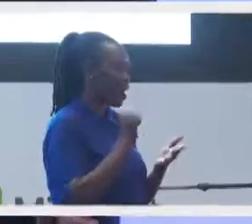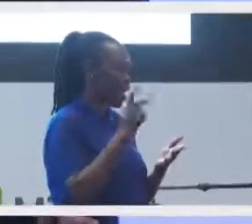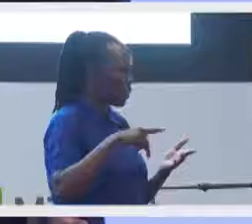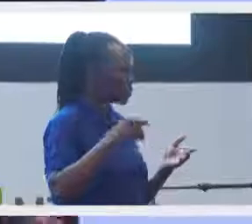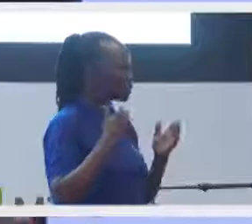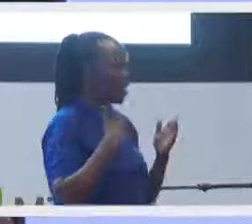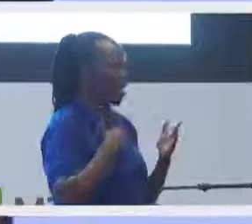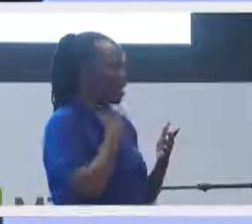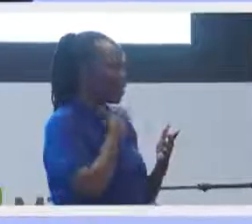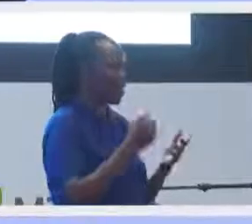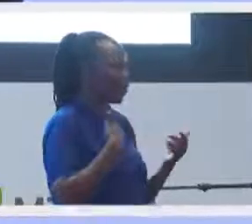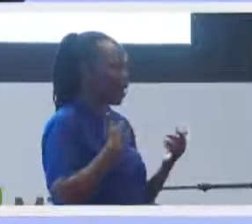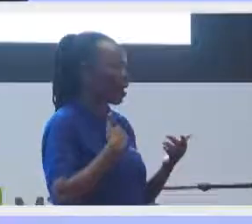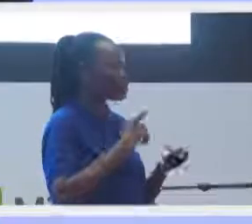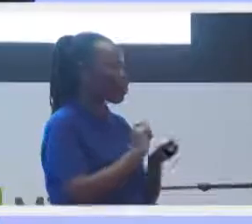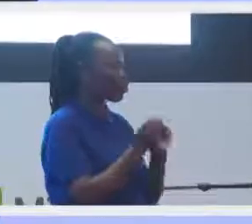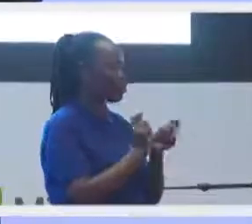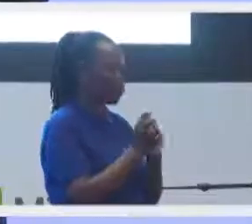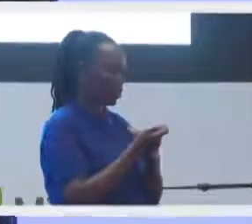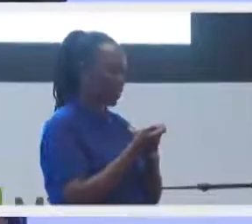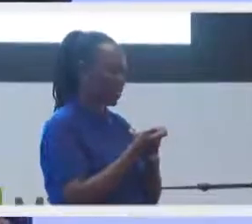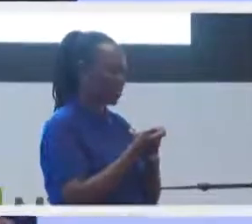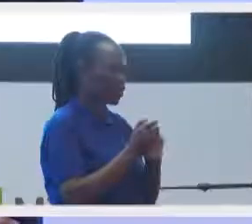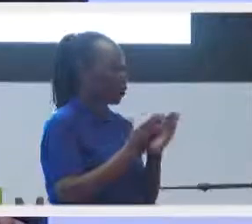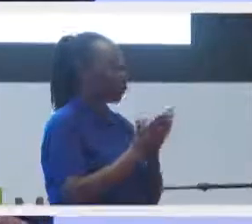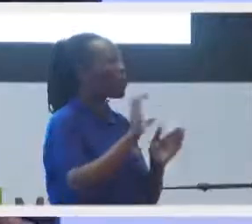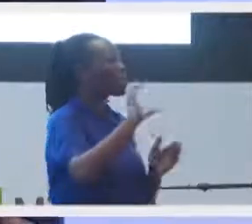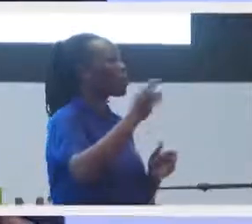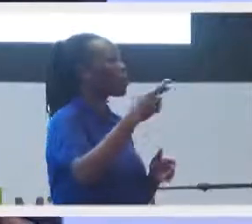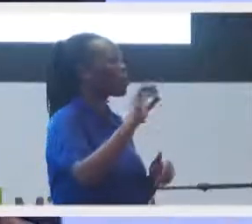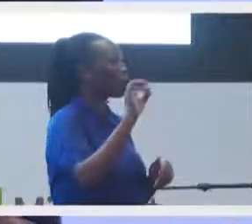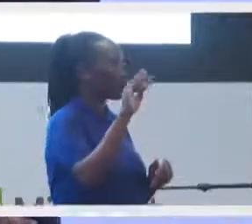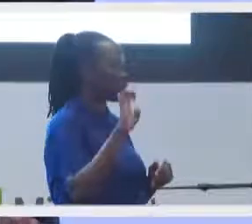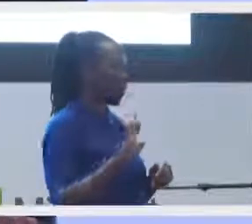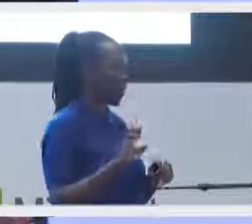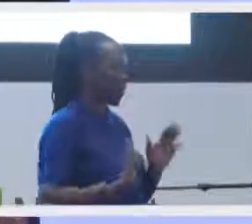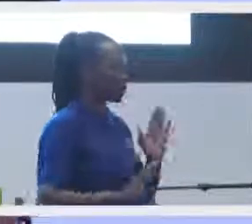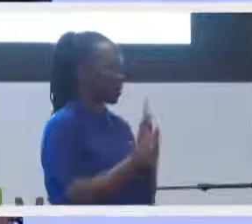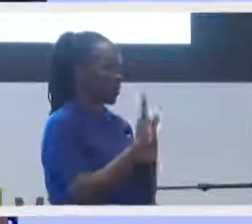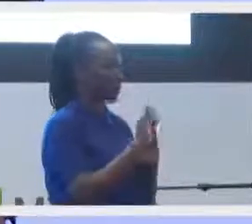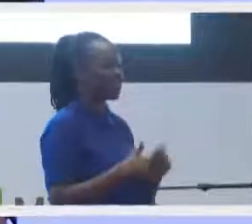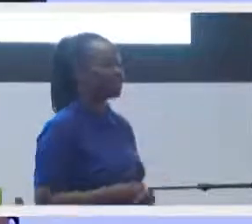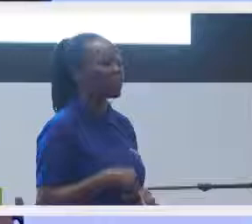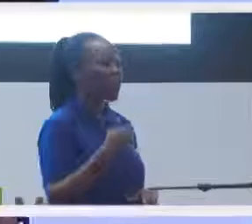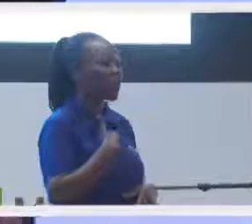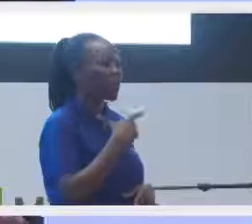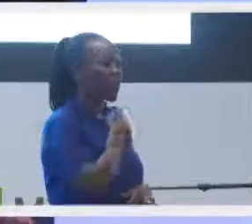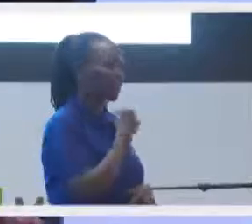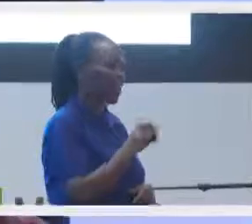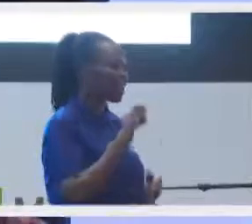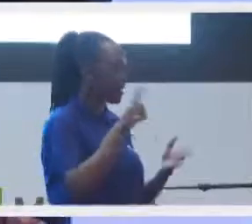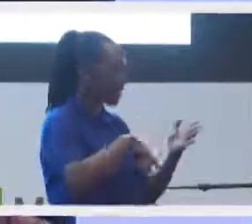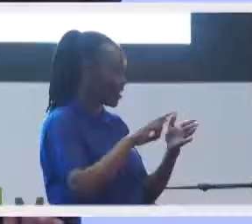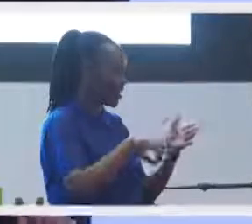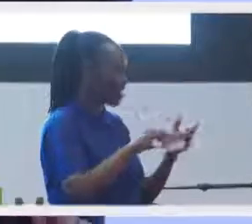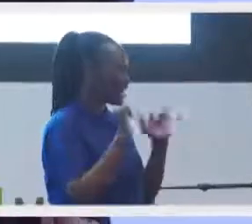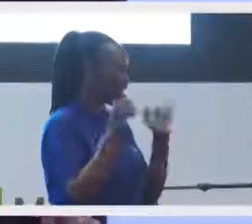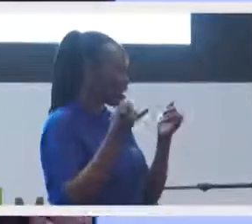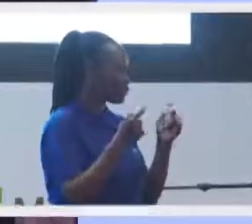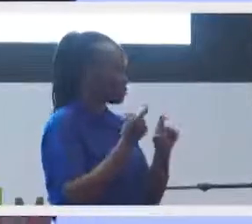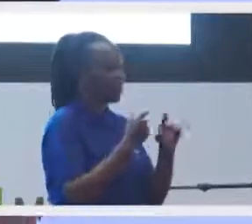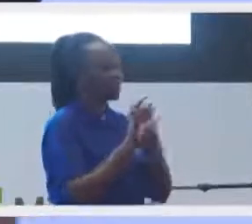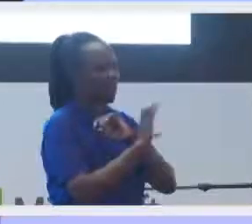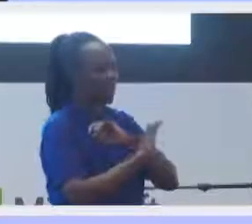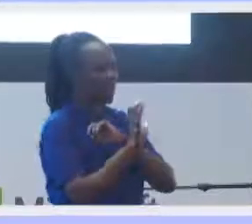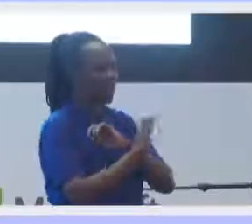Google Translate with Chrome, and we built it right into Chrome. I really like reading news articles from different countries,